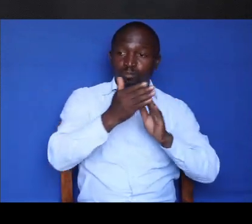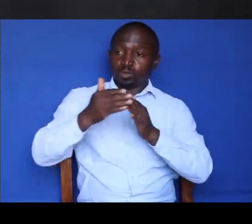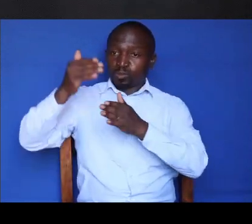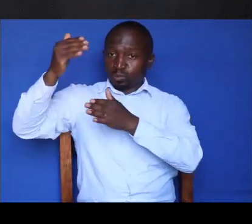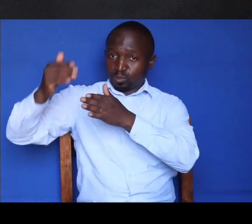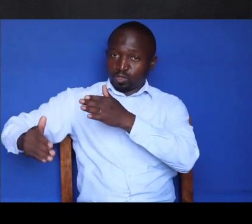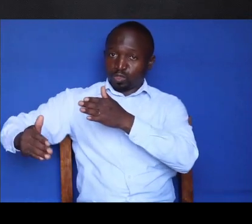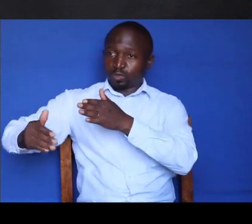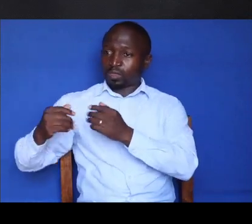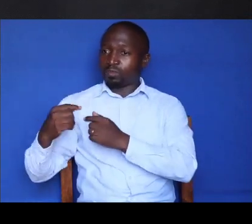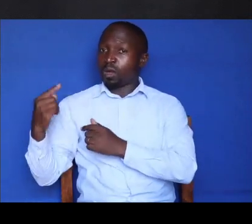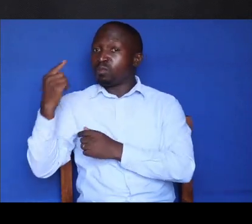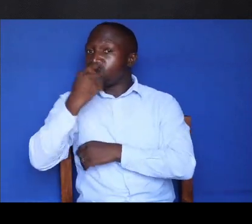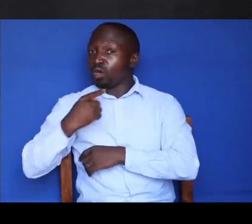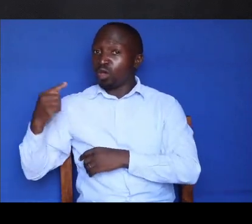the mounds.